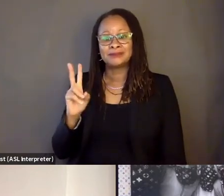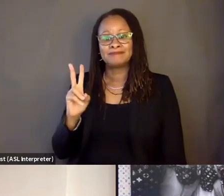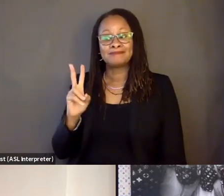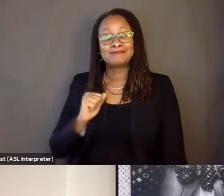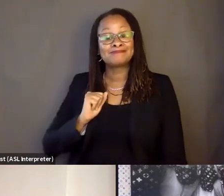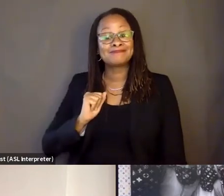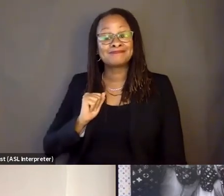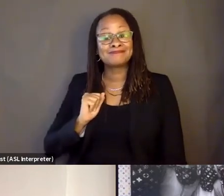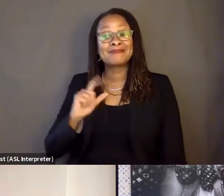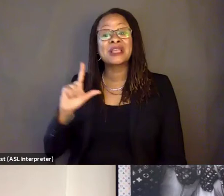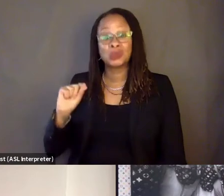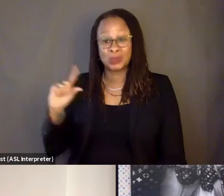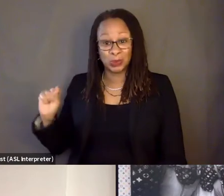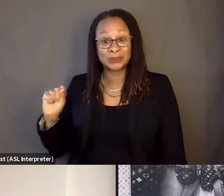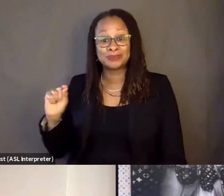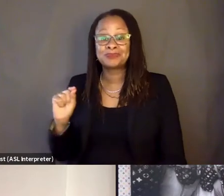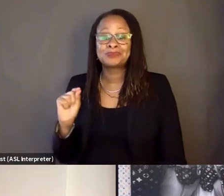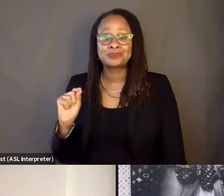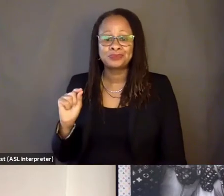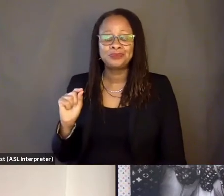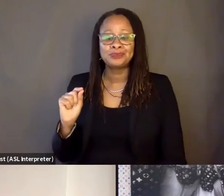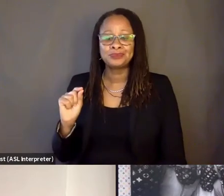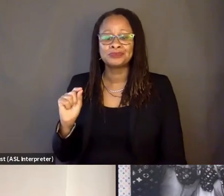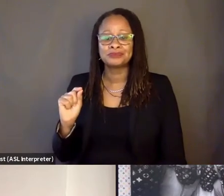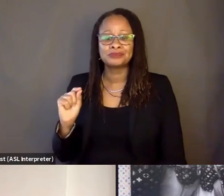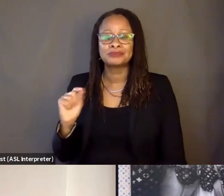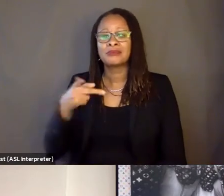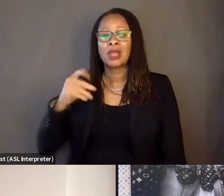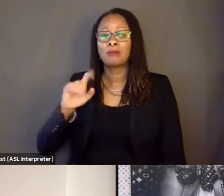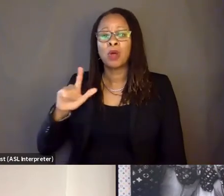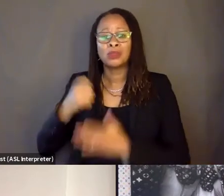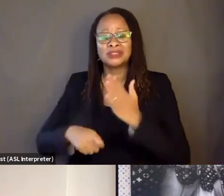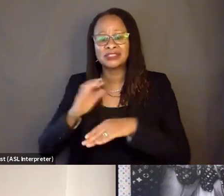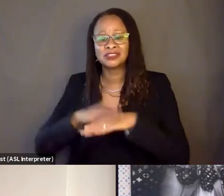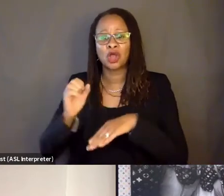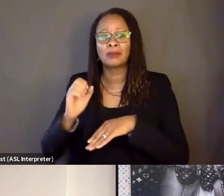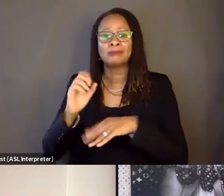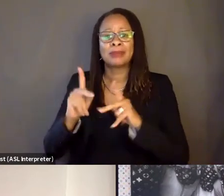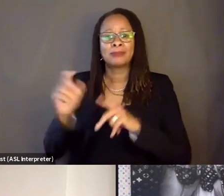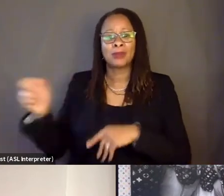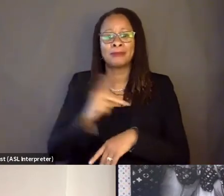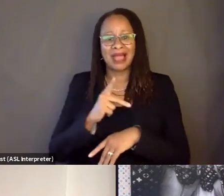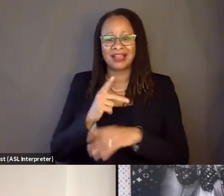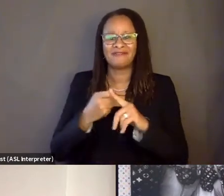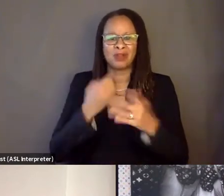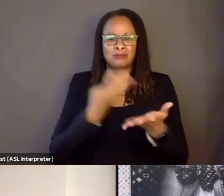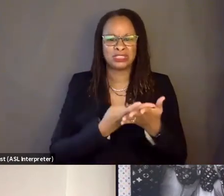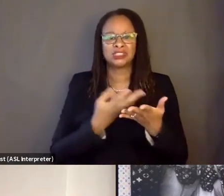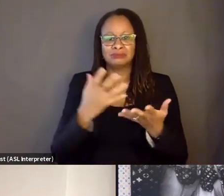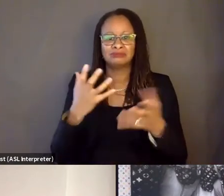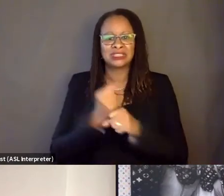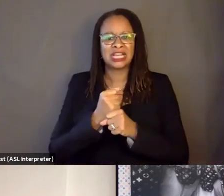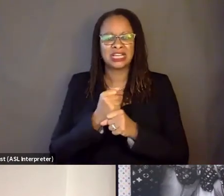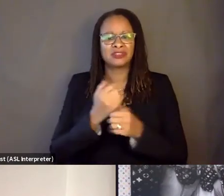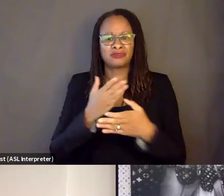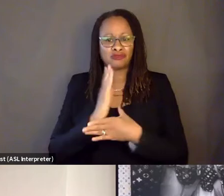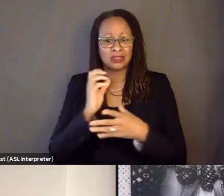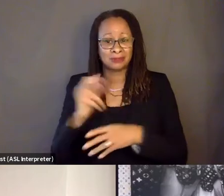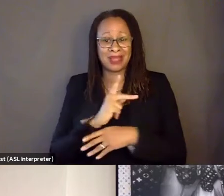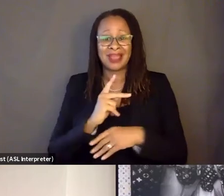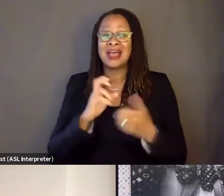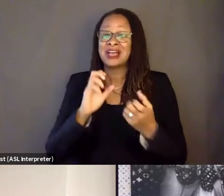in 2020, it's, you know, a poll tax on returning citizens. So it's like these laws, they change, they